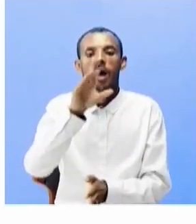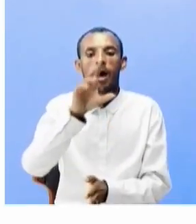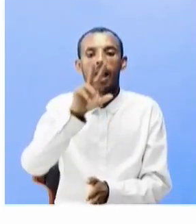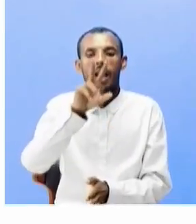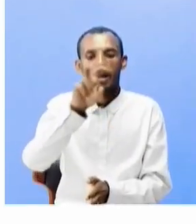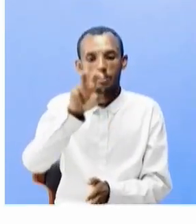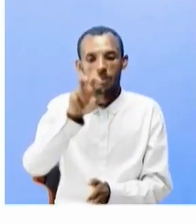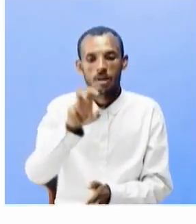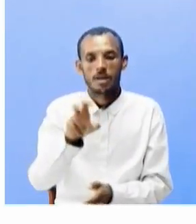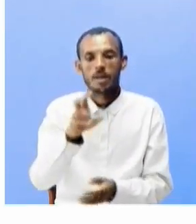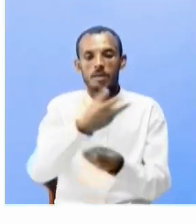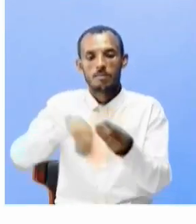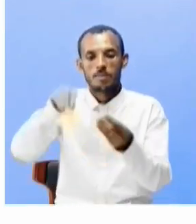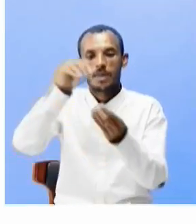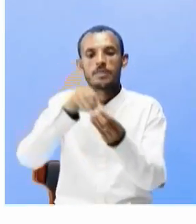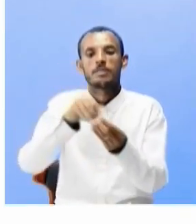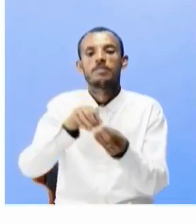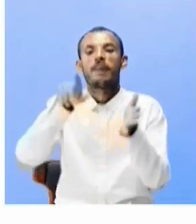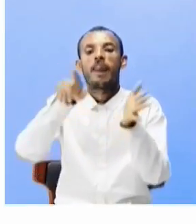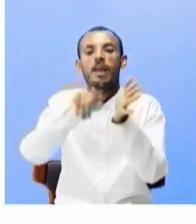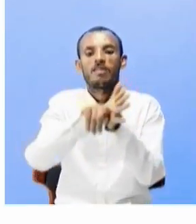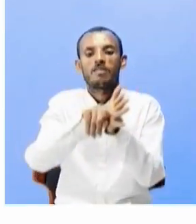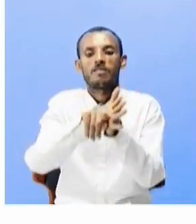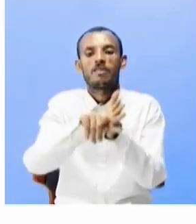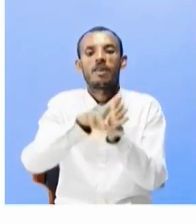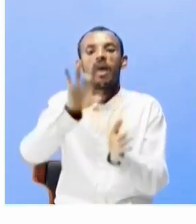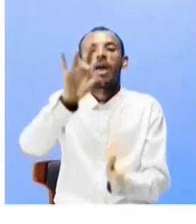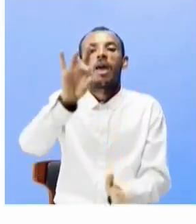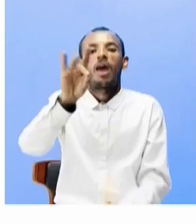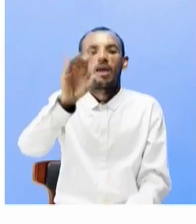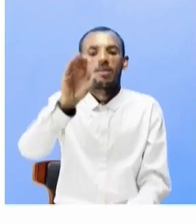120 plus negative 80.